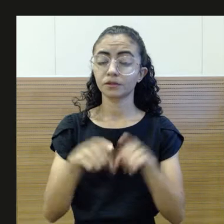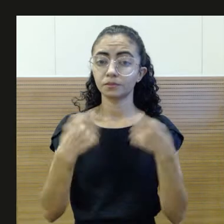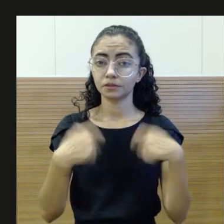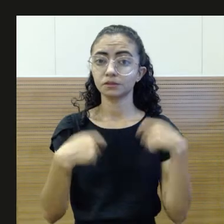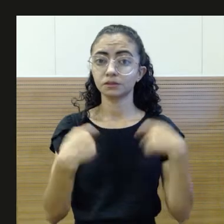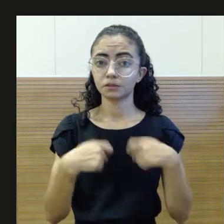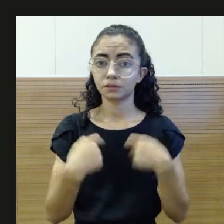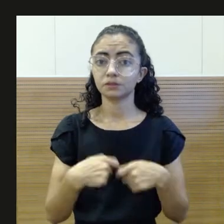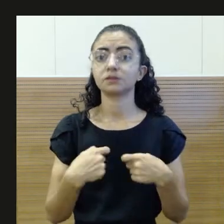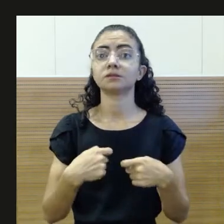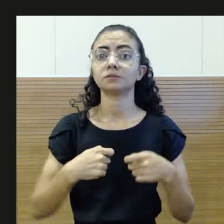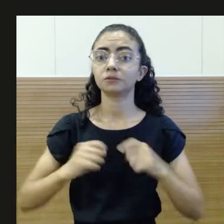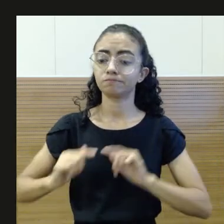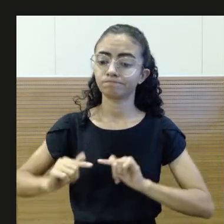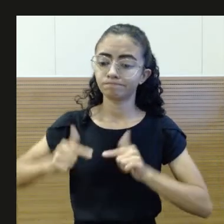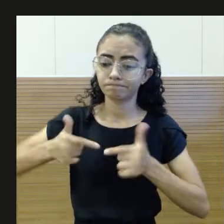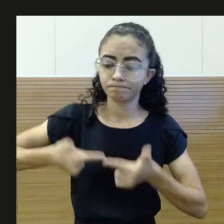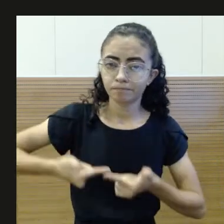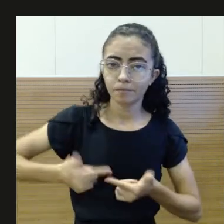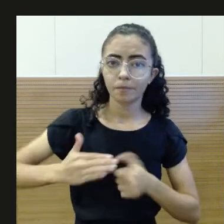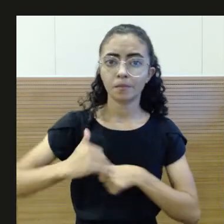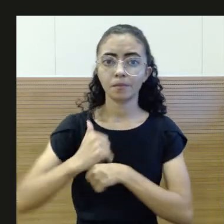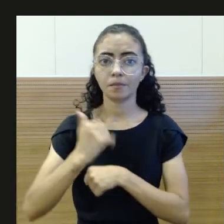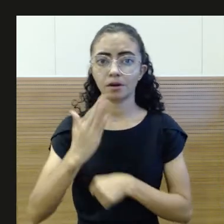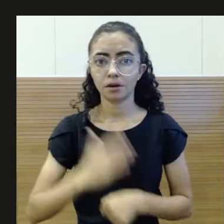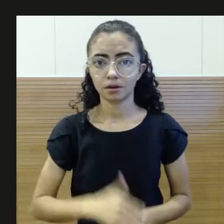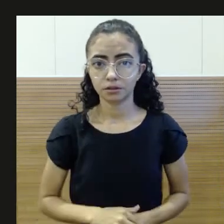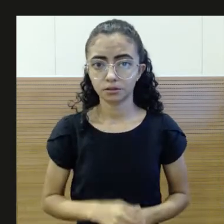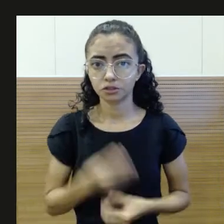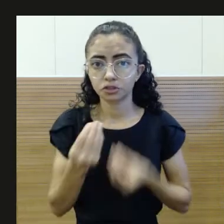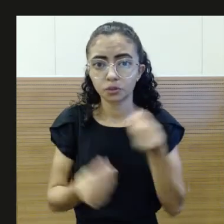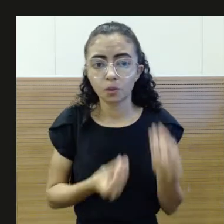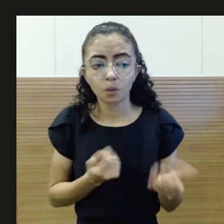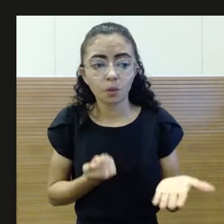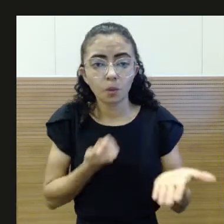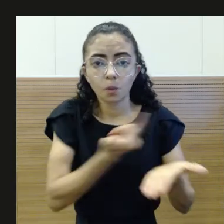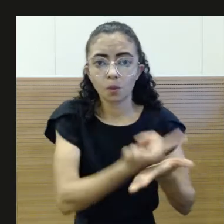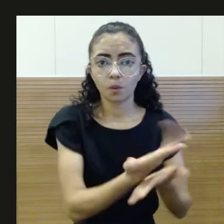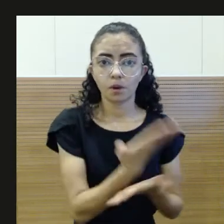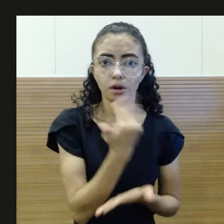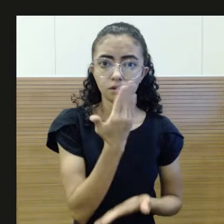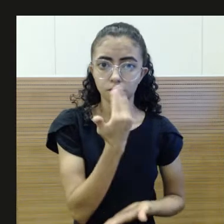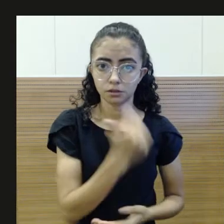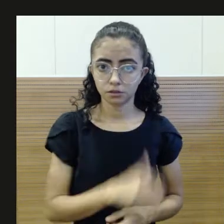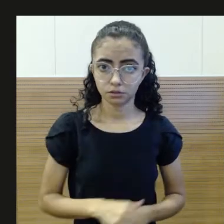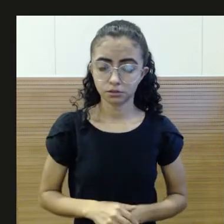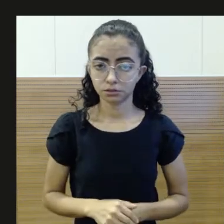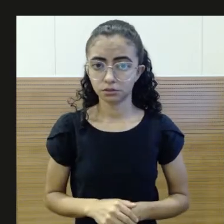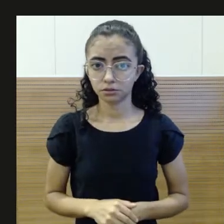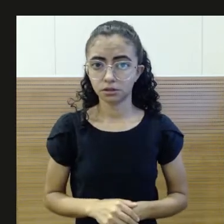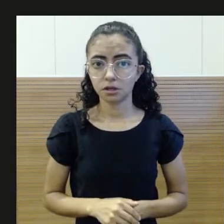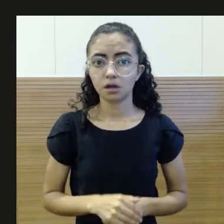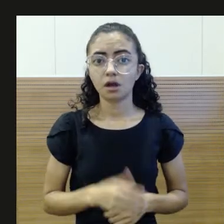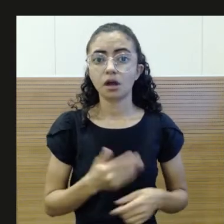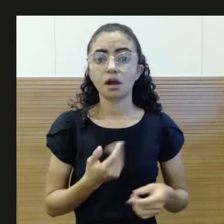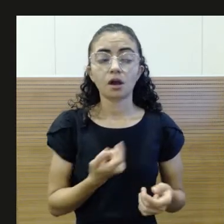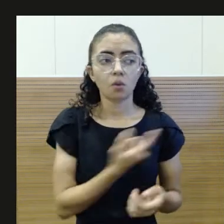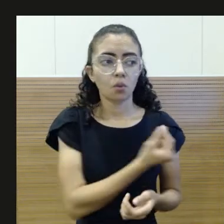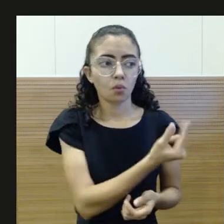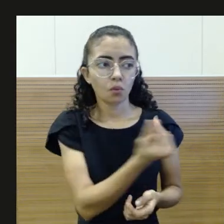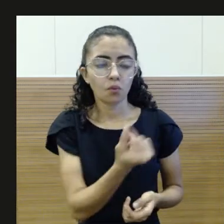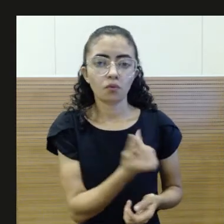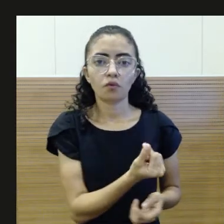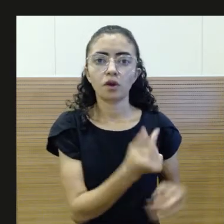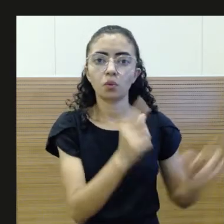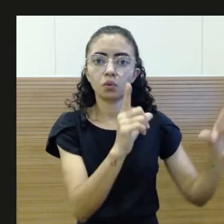our guidelines. On the other hand, like Dr. Montero mentioned, there has been a lot of scientific evidence on